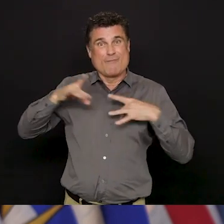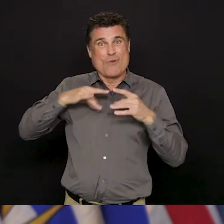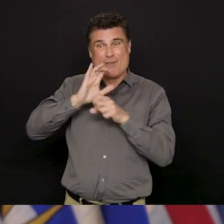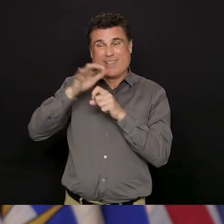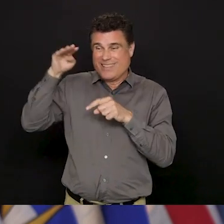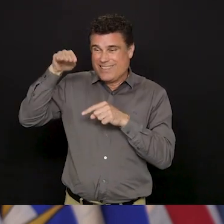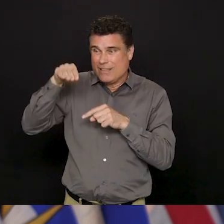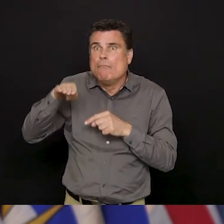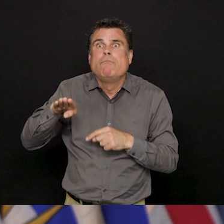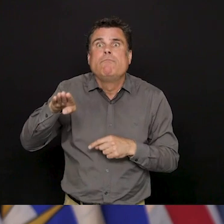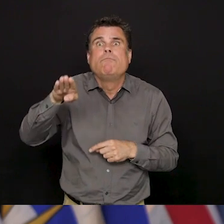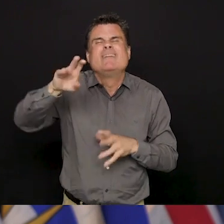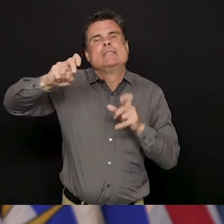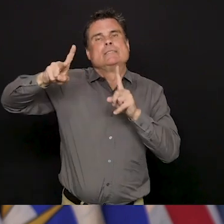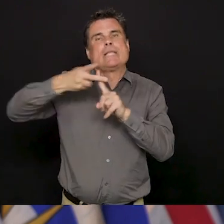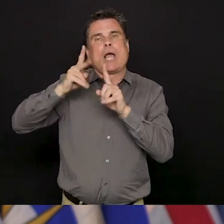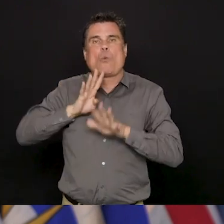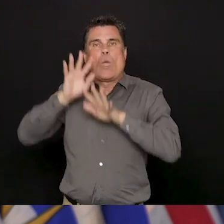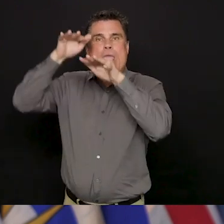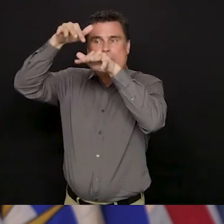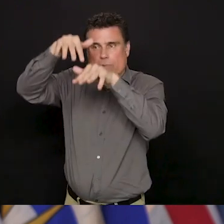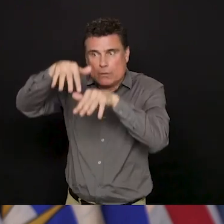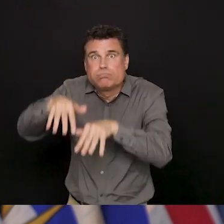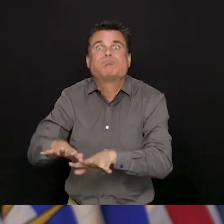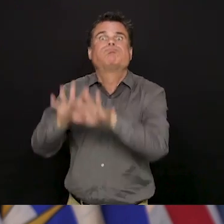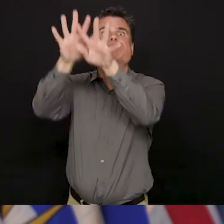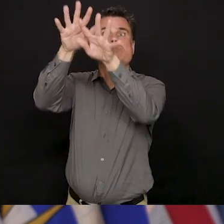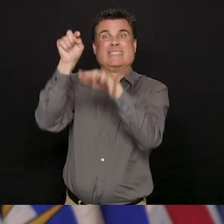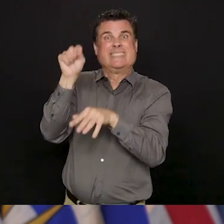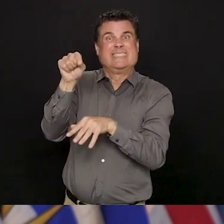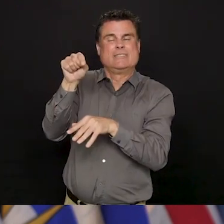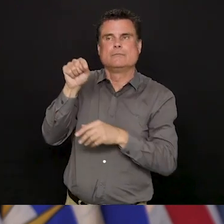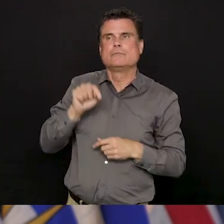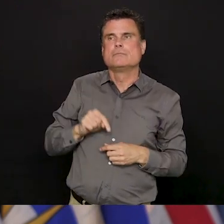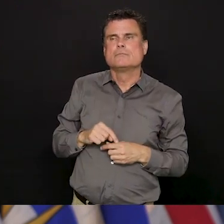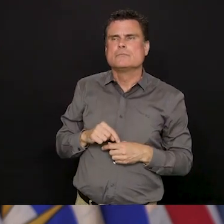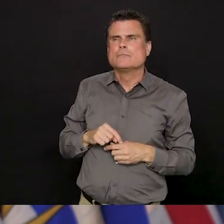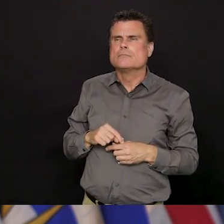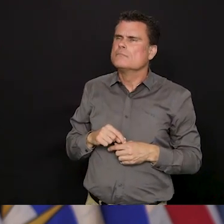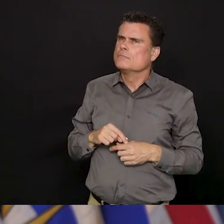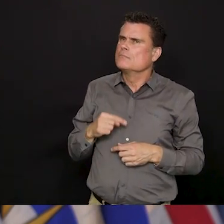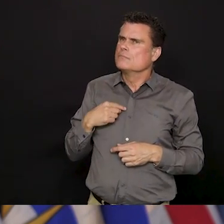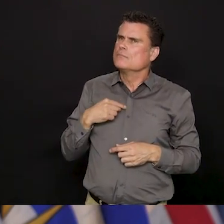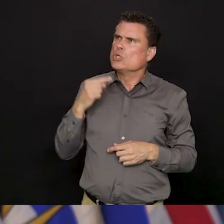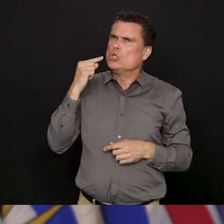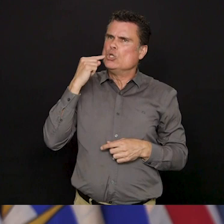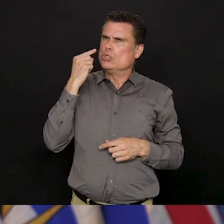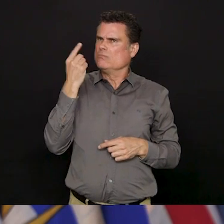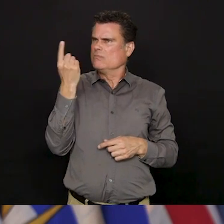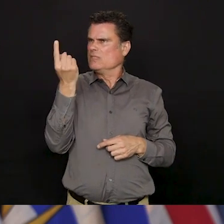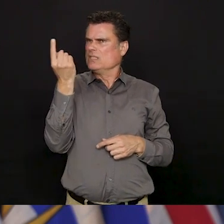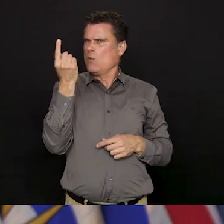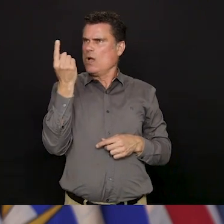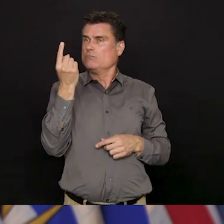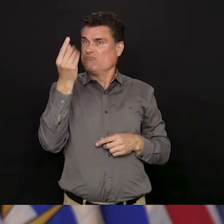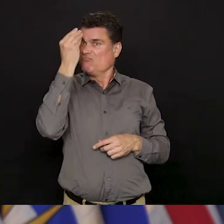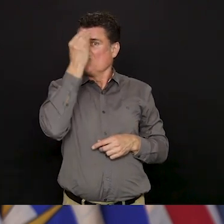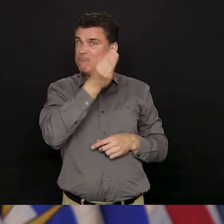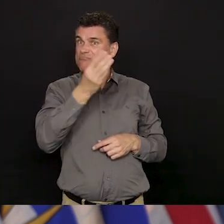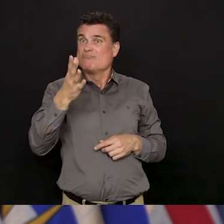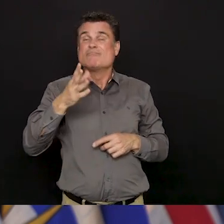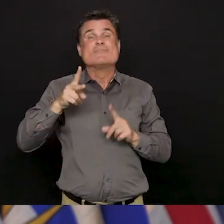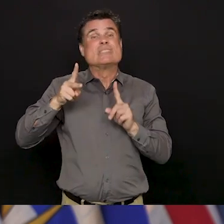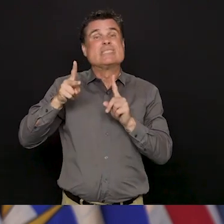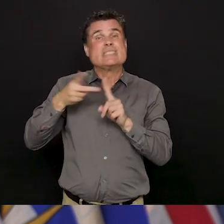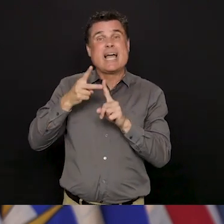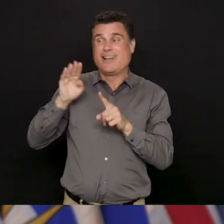Center for Disease Control, is saying that he fears the second wave is going to be lethal and far more serious than this wave because it's going to coincide with the start of